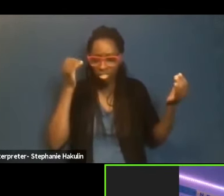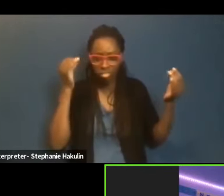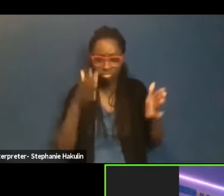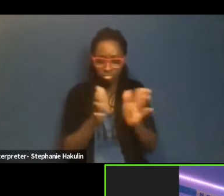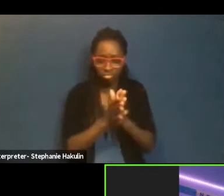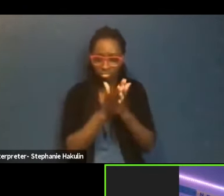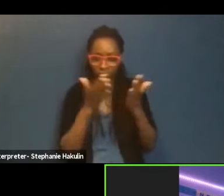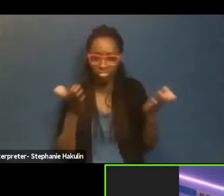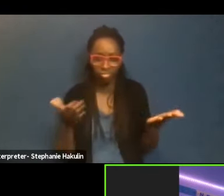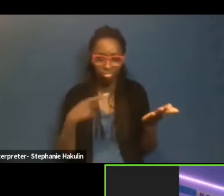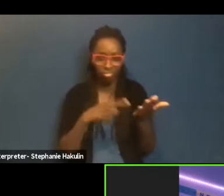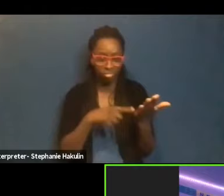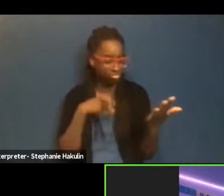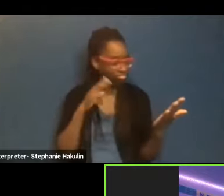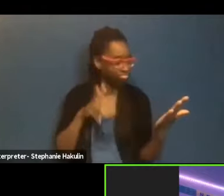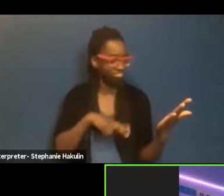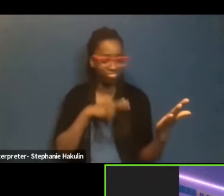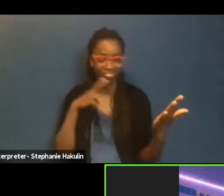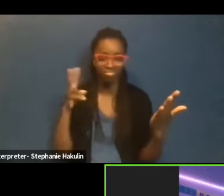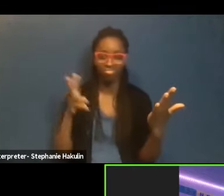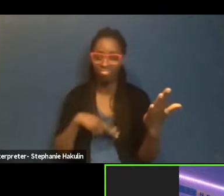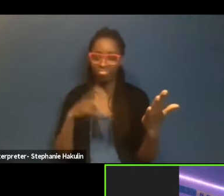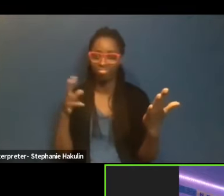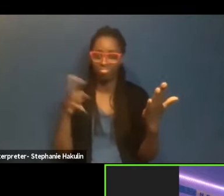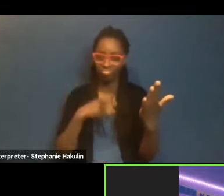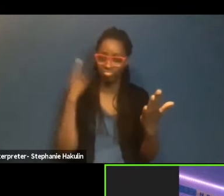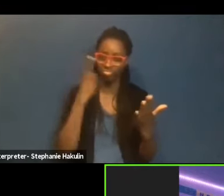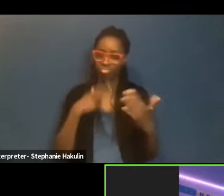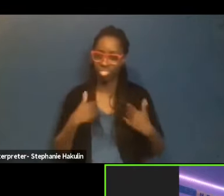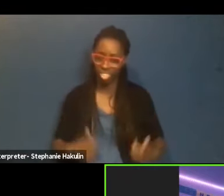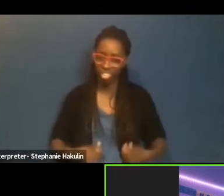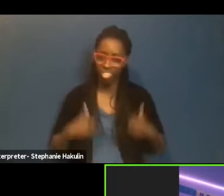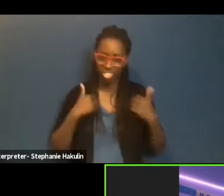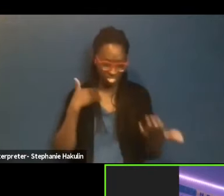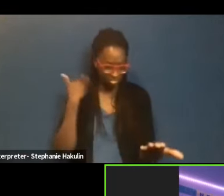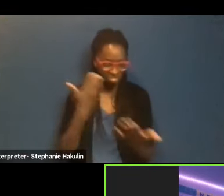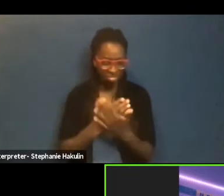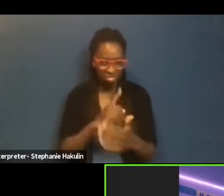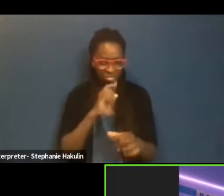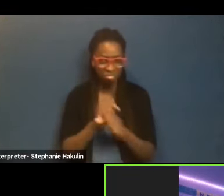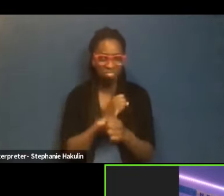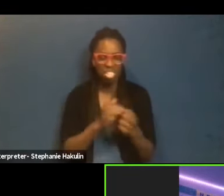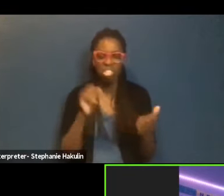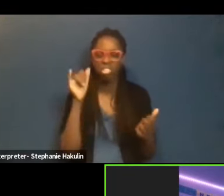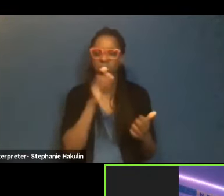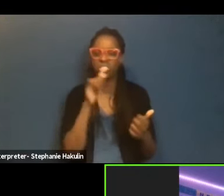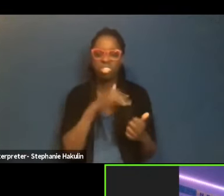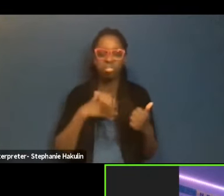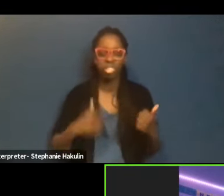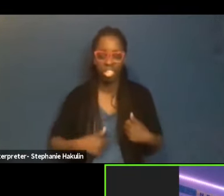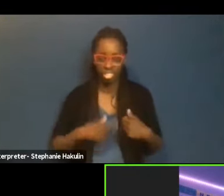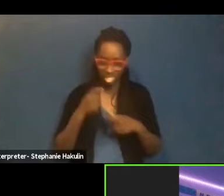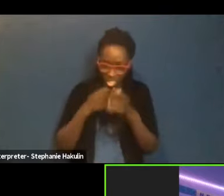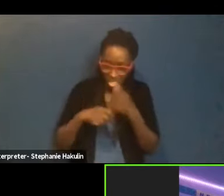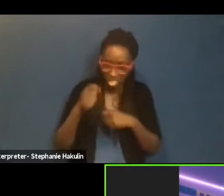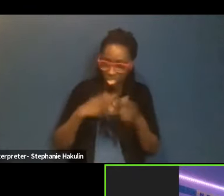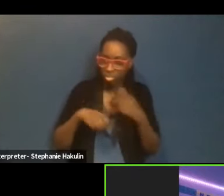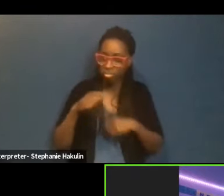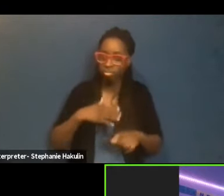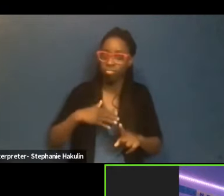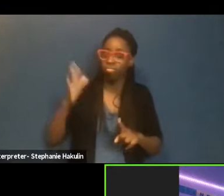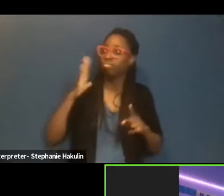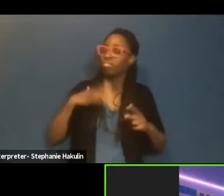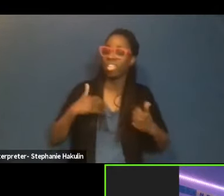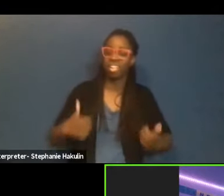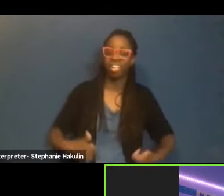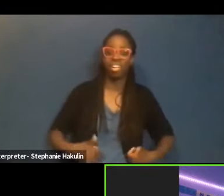my life is something that I needed. My body is a substitution. My past life just left me wait to deal with retribution. Meditation